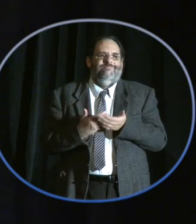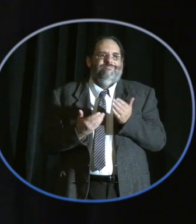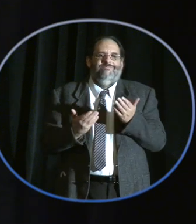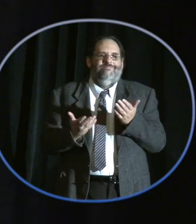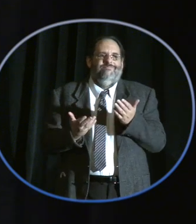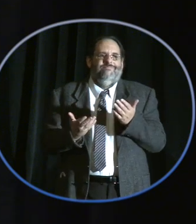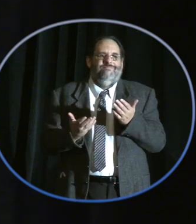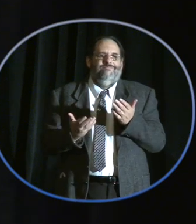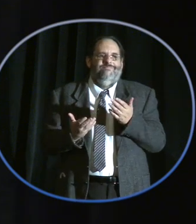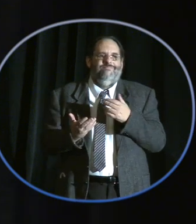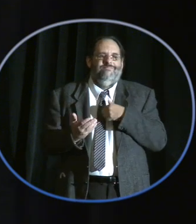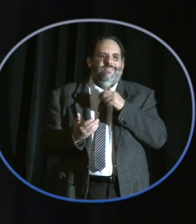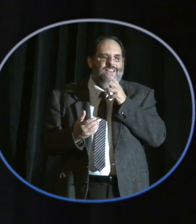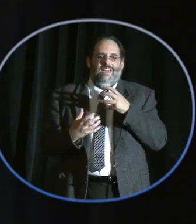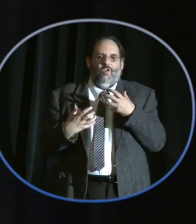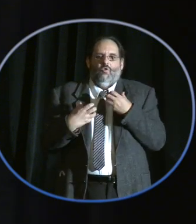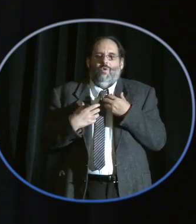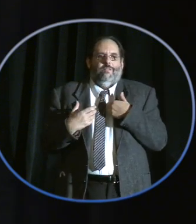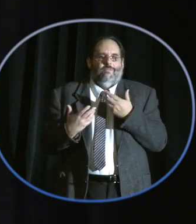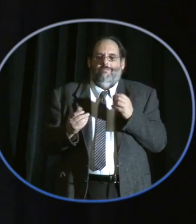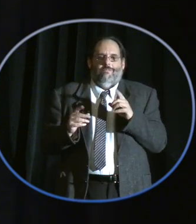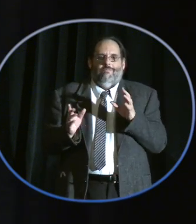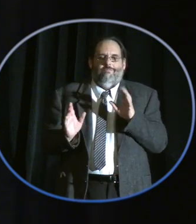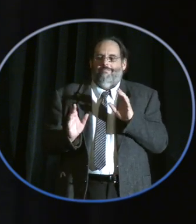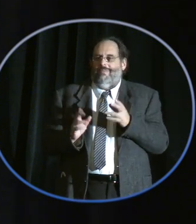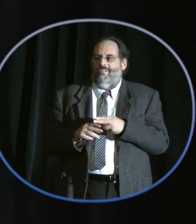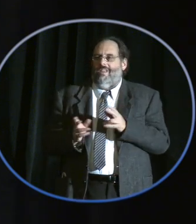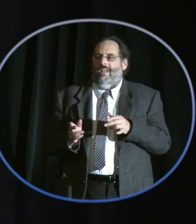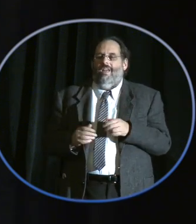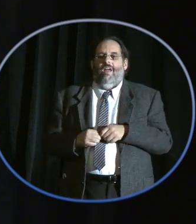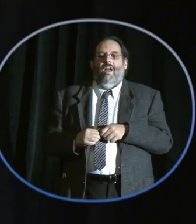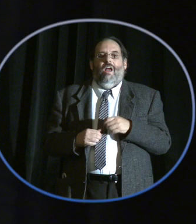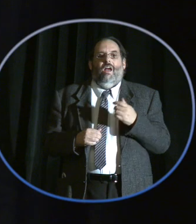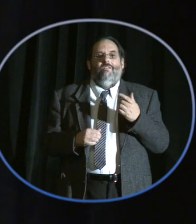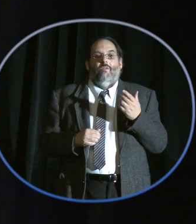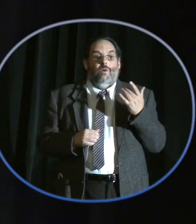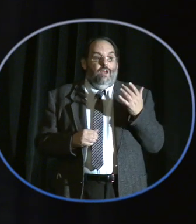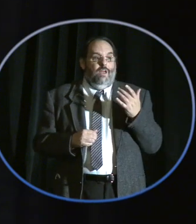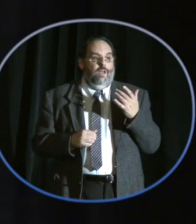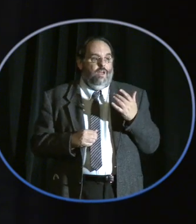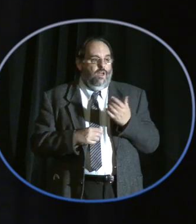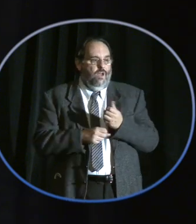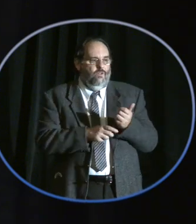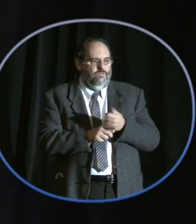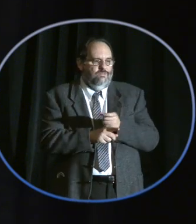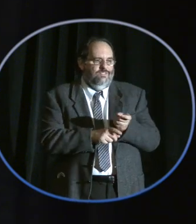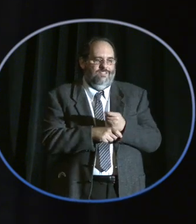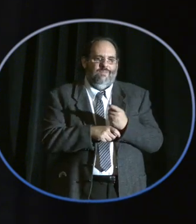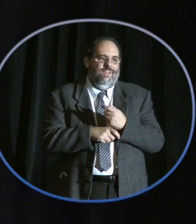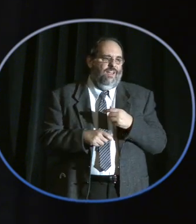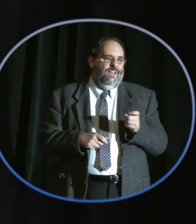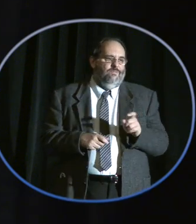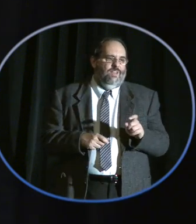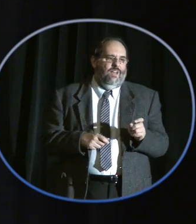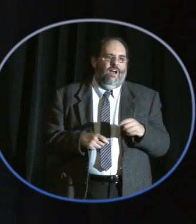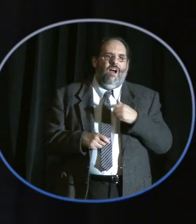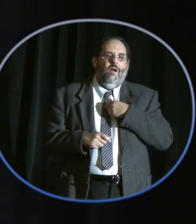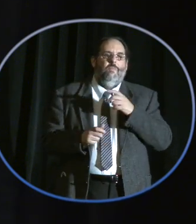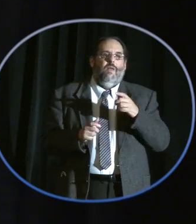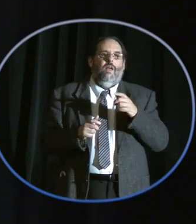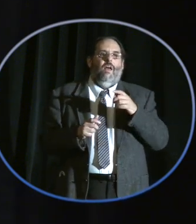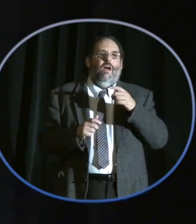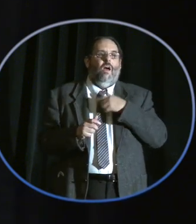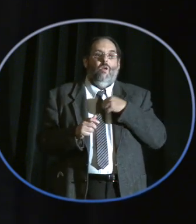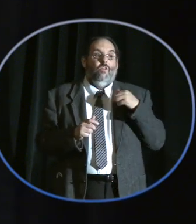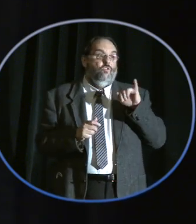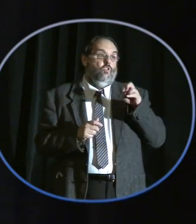even hear the word squeegee anymore. No one mentions it to me anymore because City Administrator Leaf and I tasked